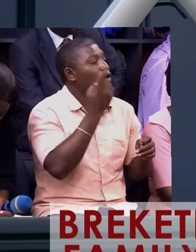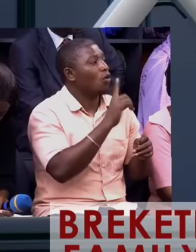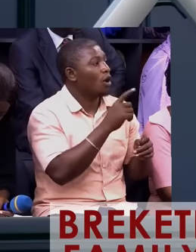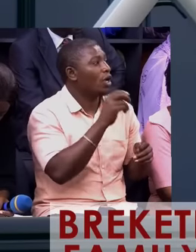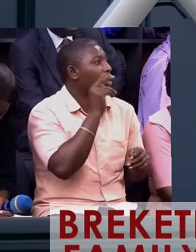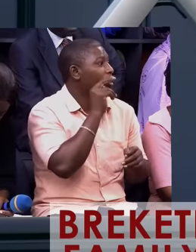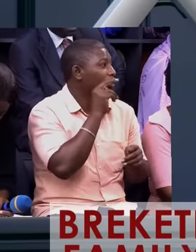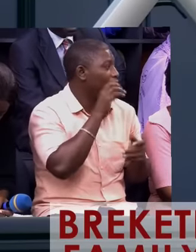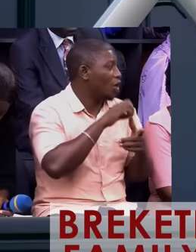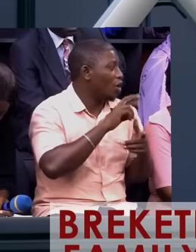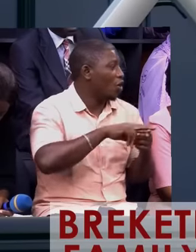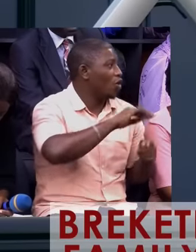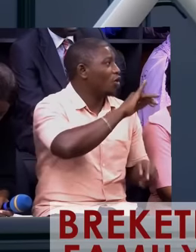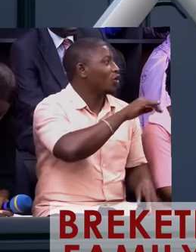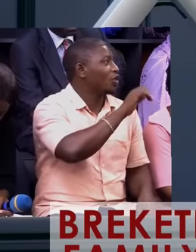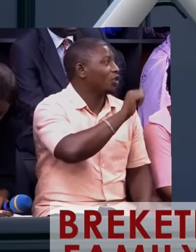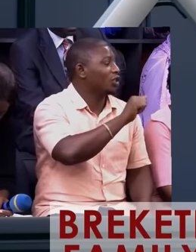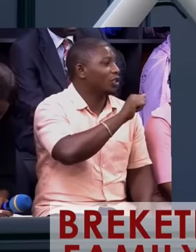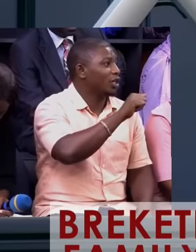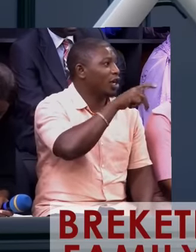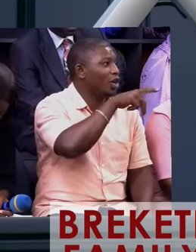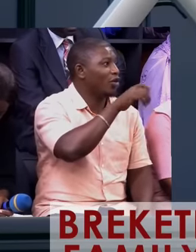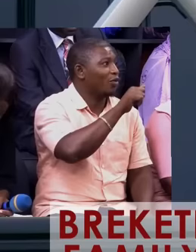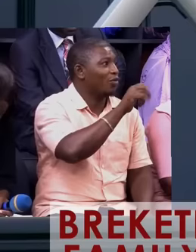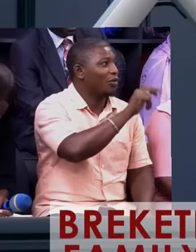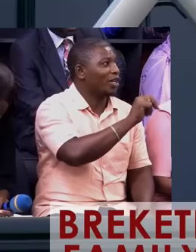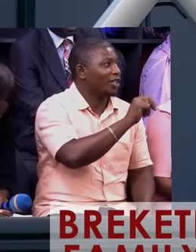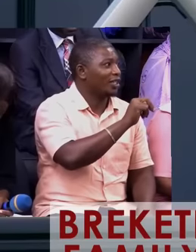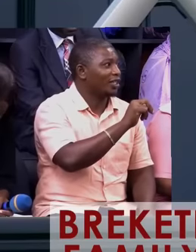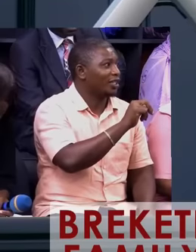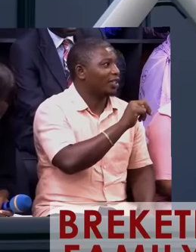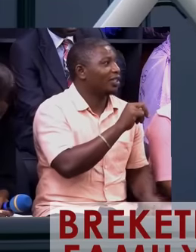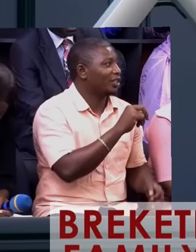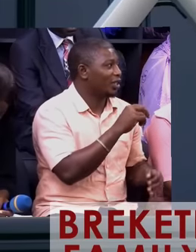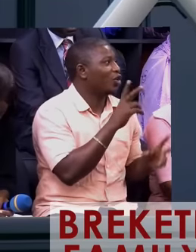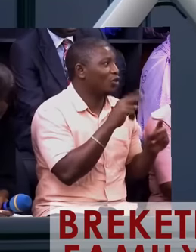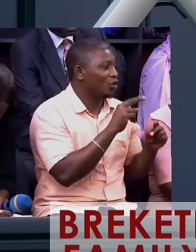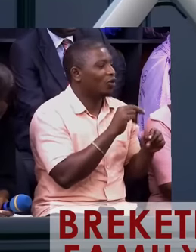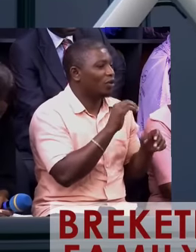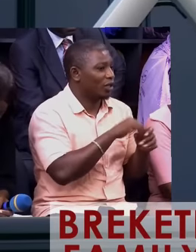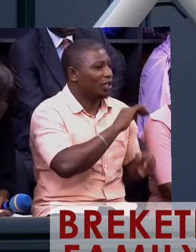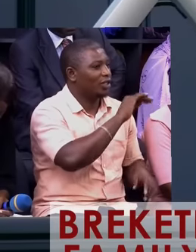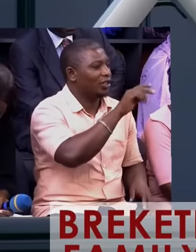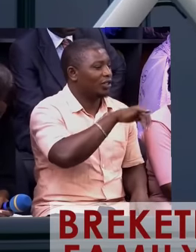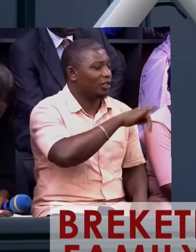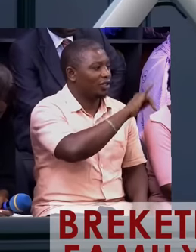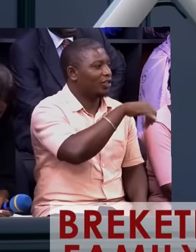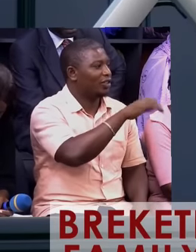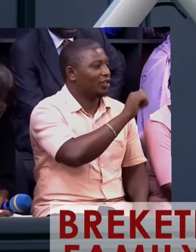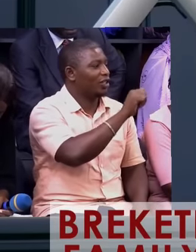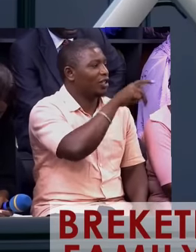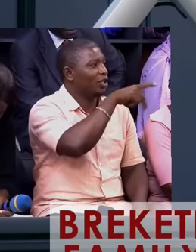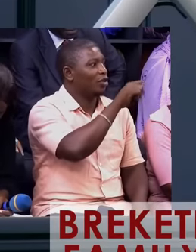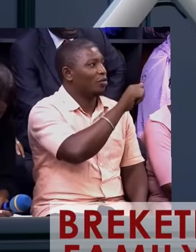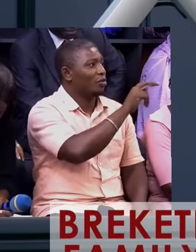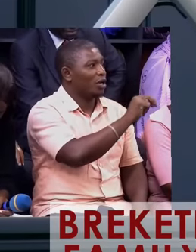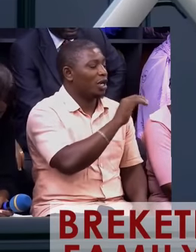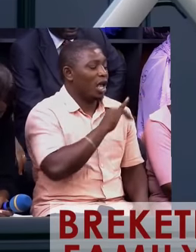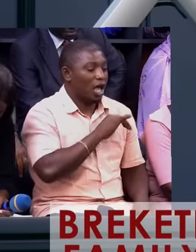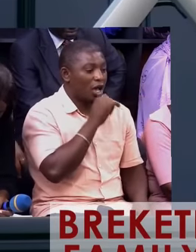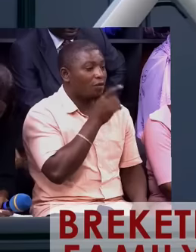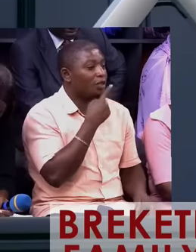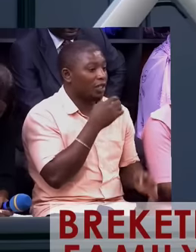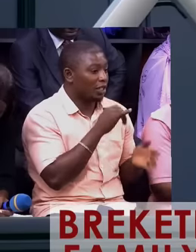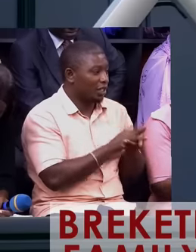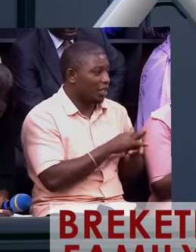for Nigeria I be for Japan I be pan no in in Japan okay so saying